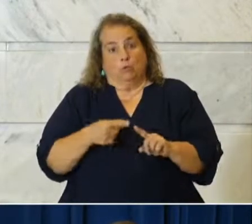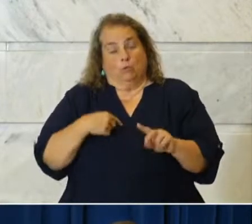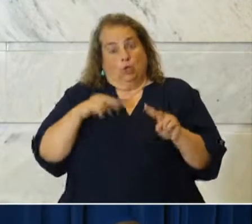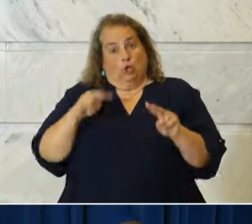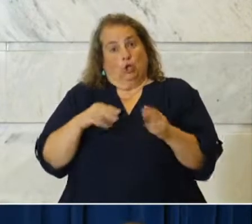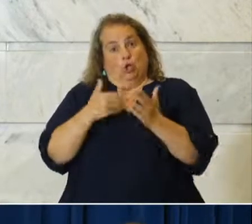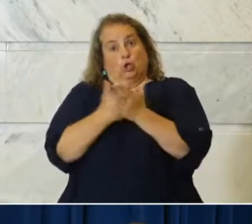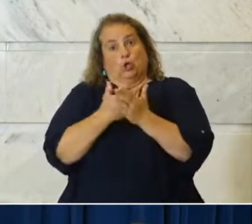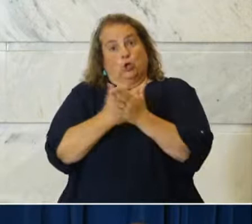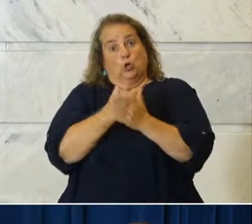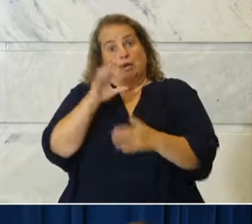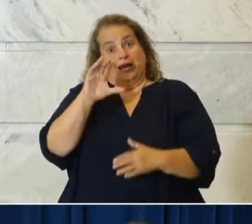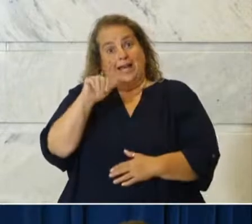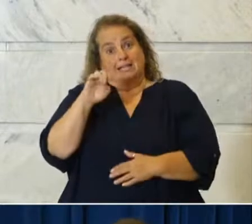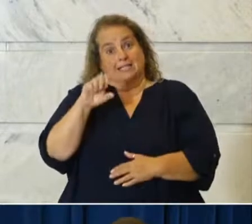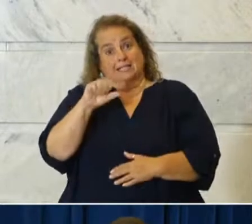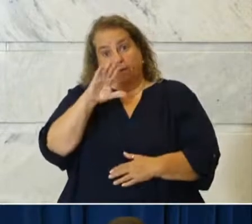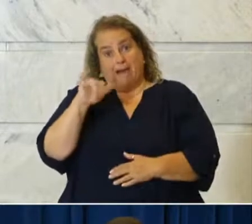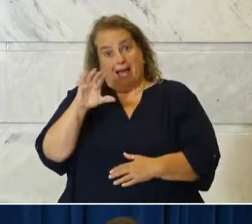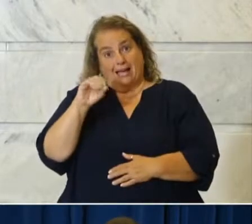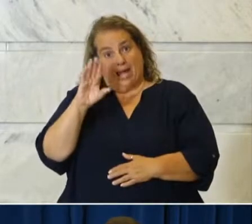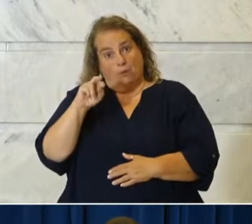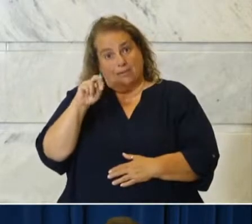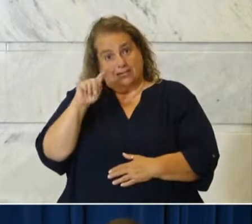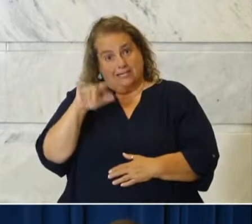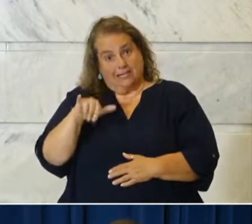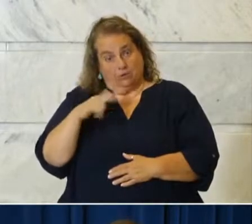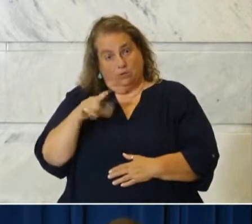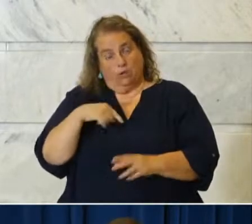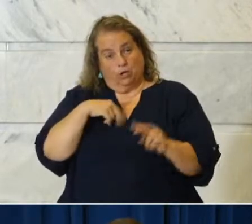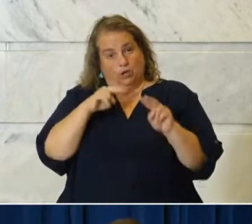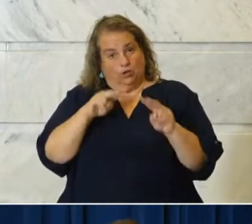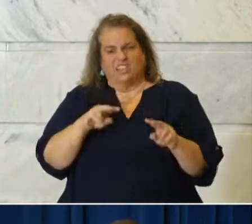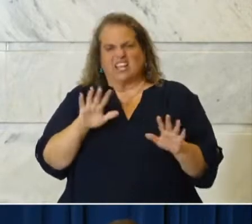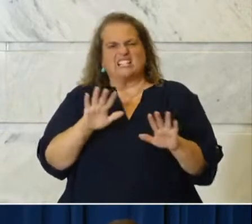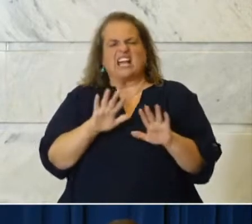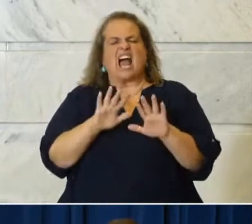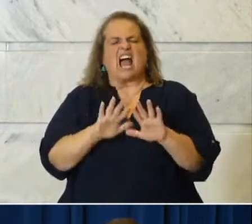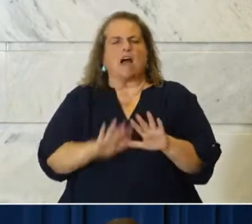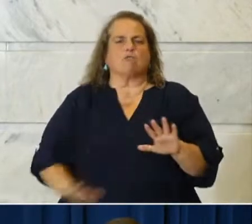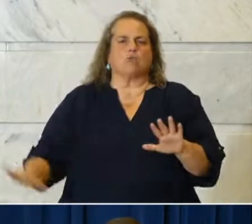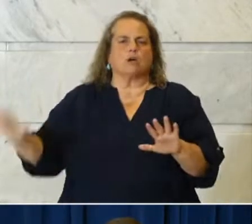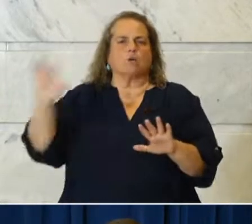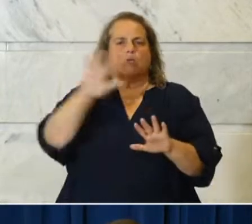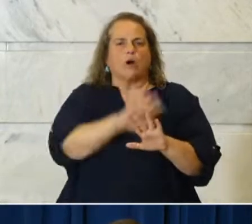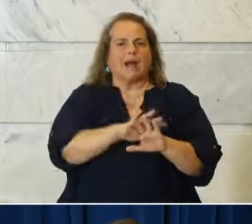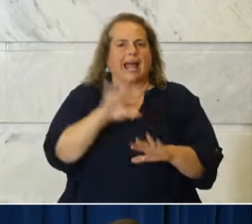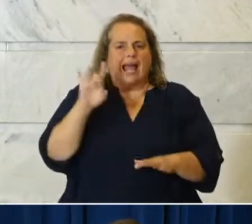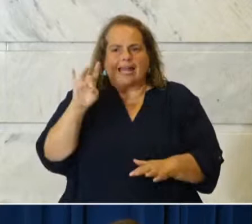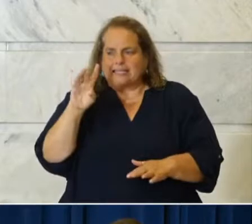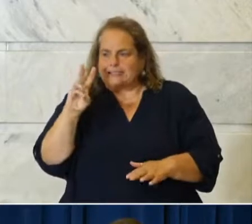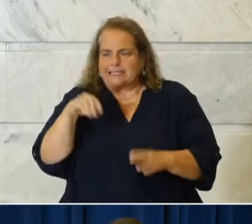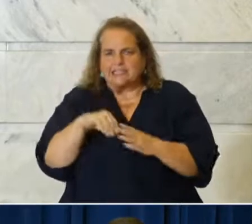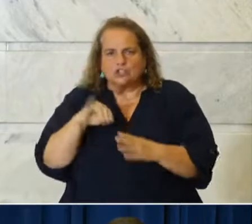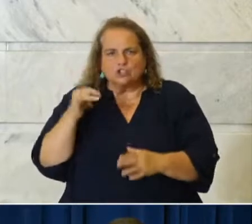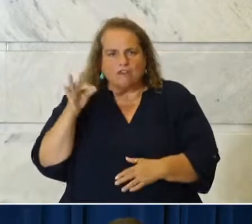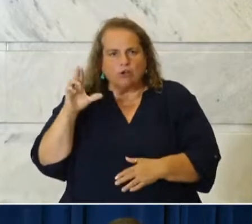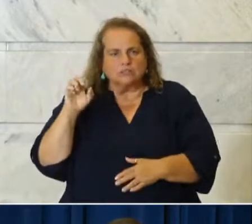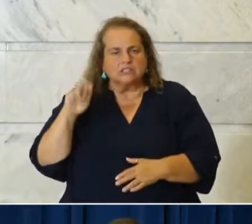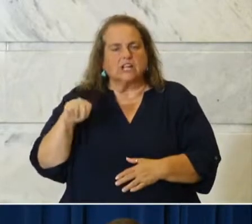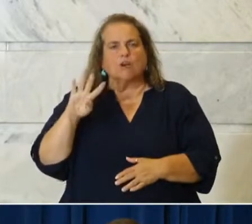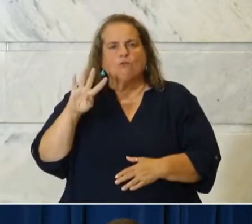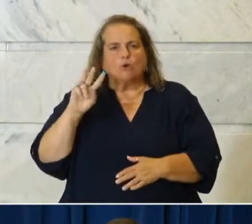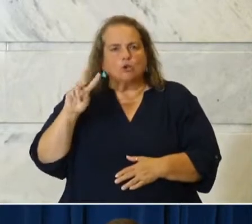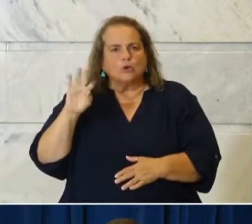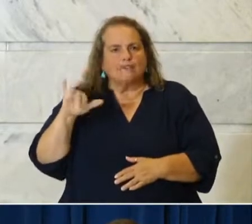by county, when you get up to these numbers, it's everywhere. 86 in Jefferson, 42 in